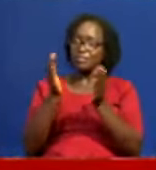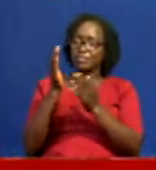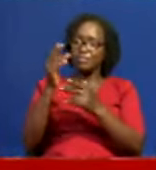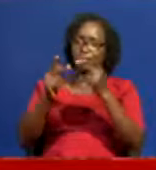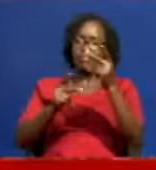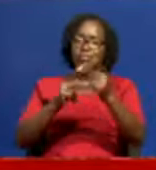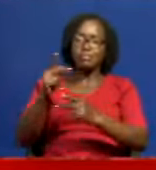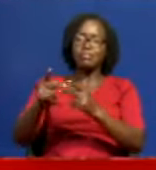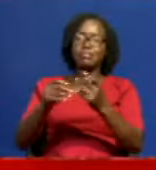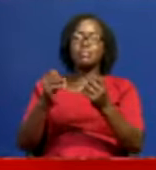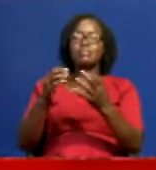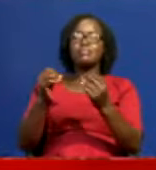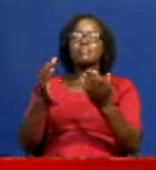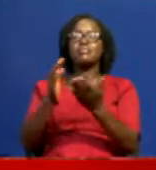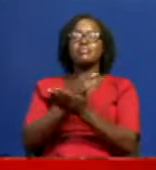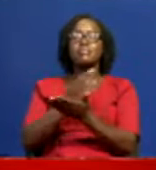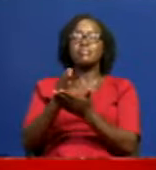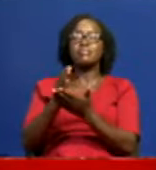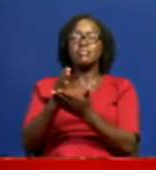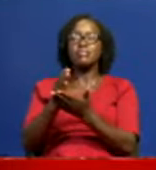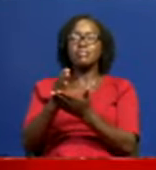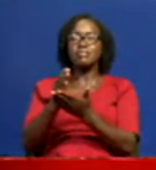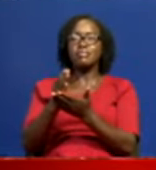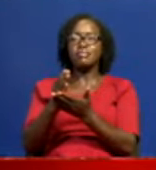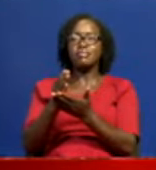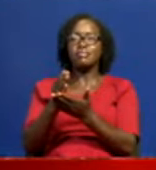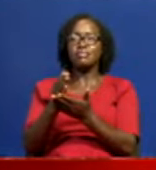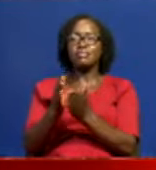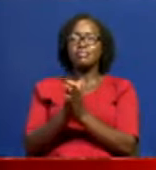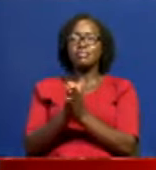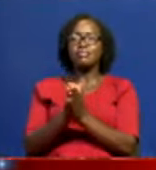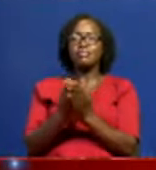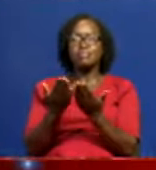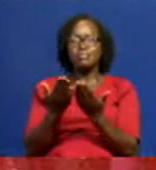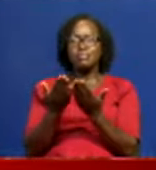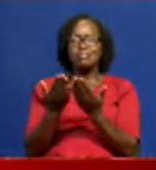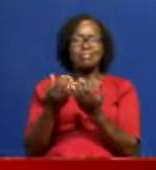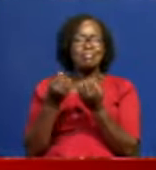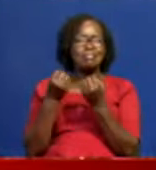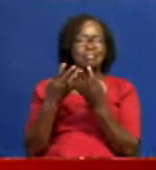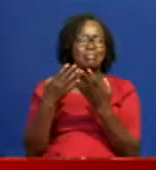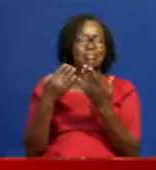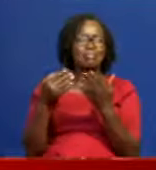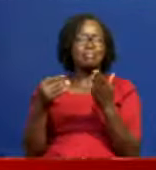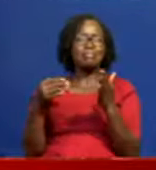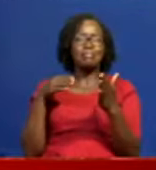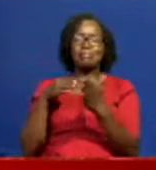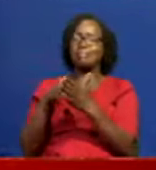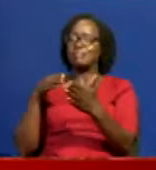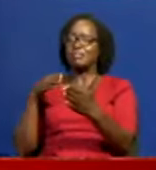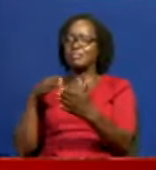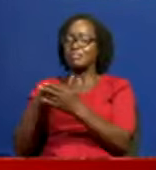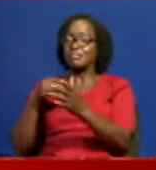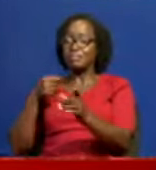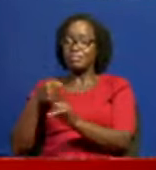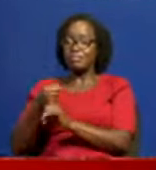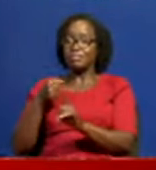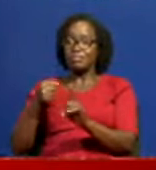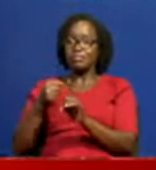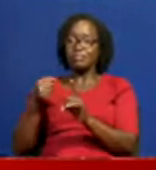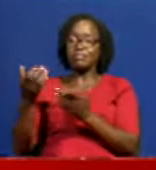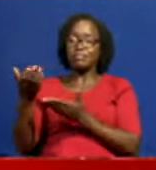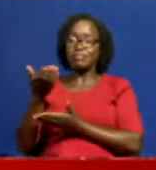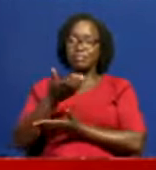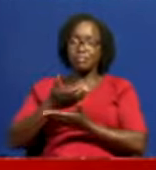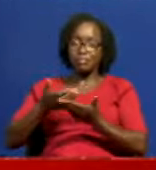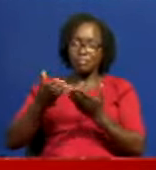many sectors in the midst of daunting setbacks. The impact of global economic